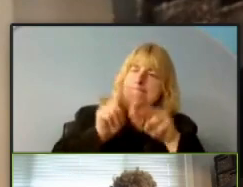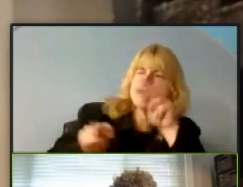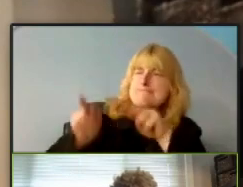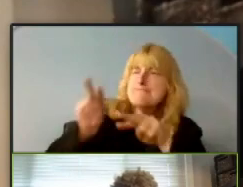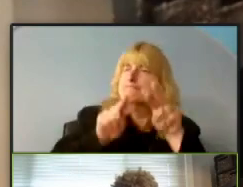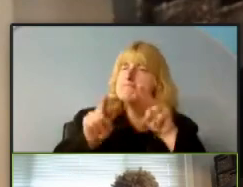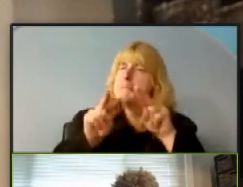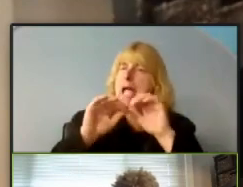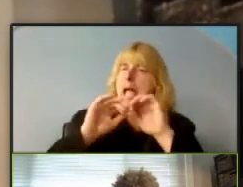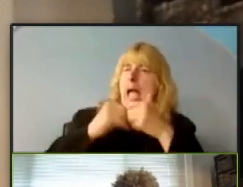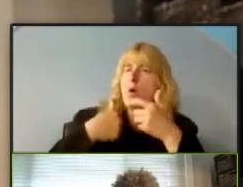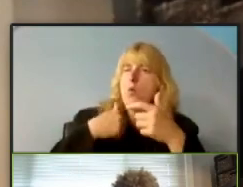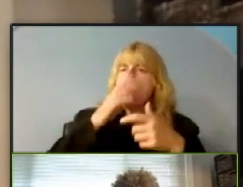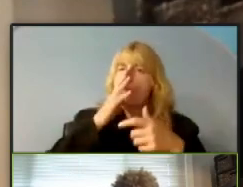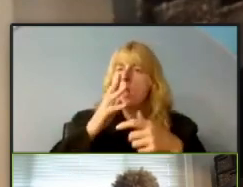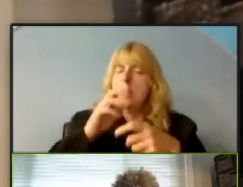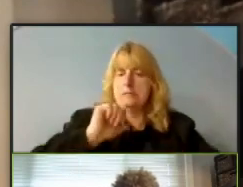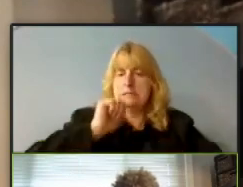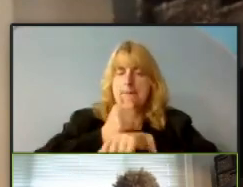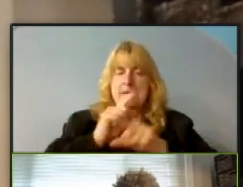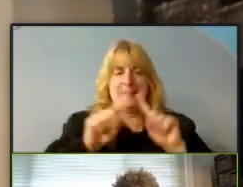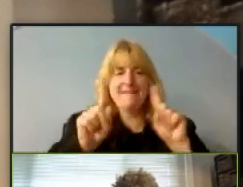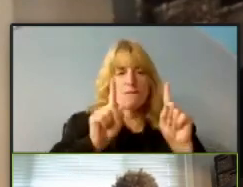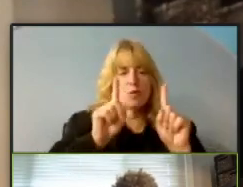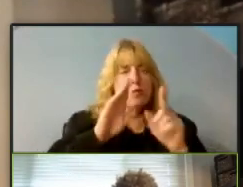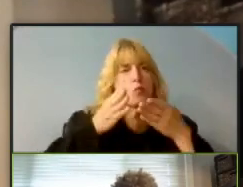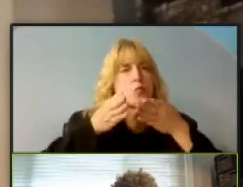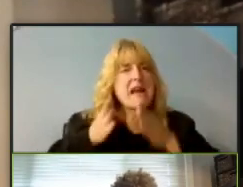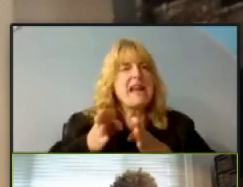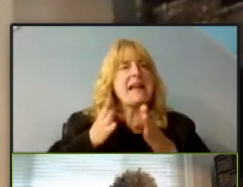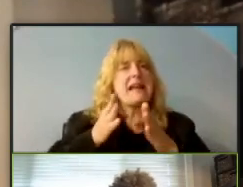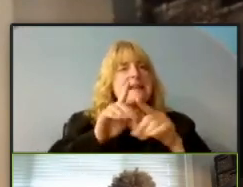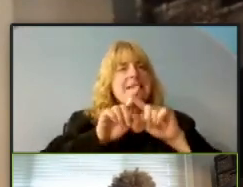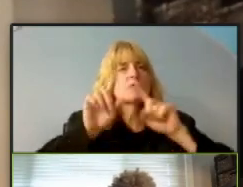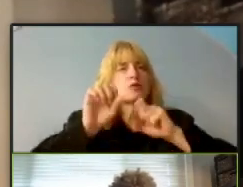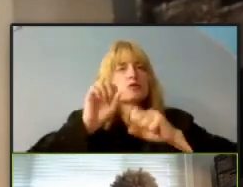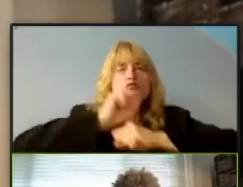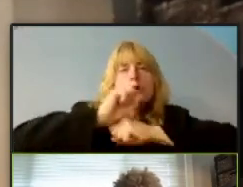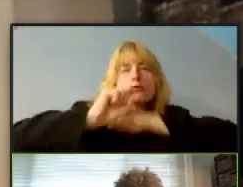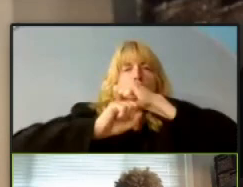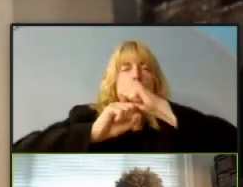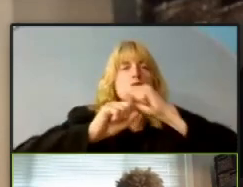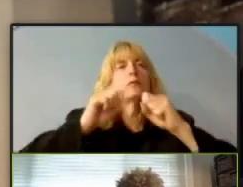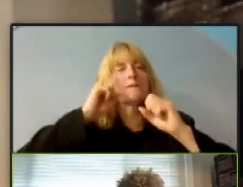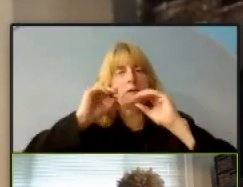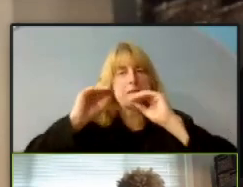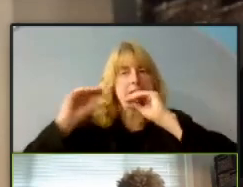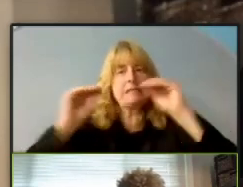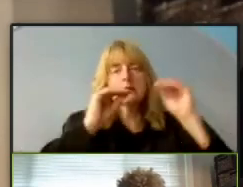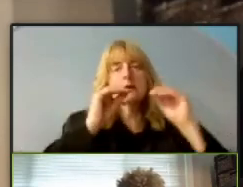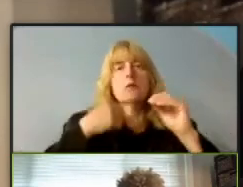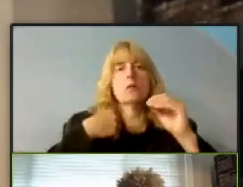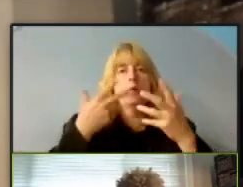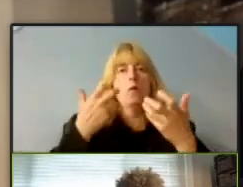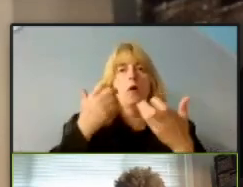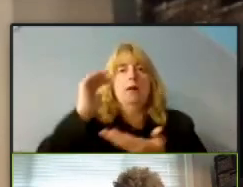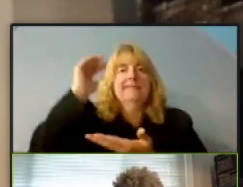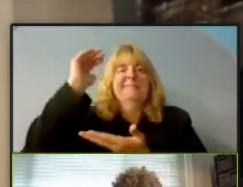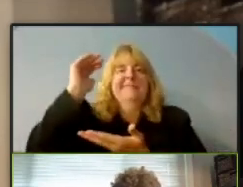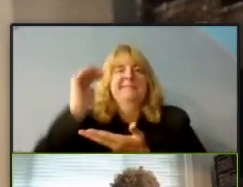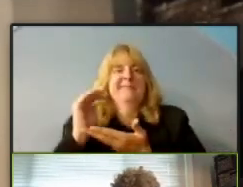content and skills that we're going to be teaching in the fall so that we minimize the impact of being away from brick and